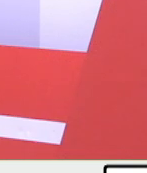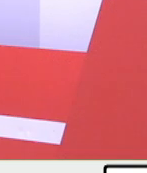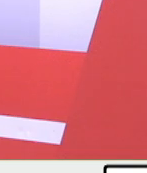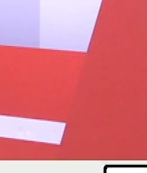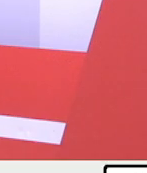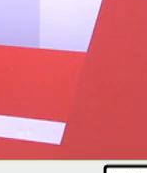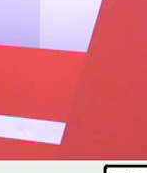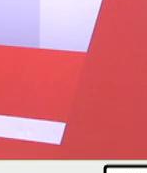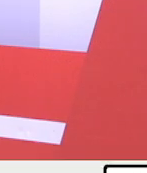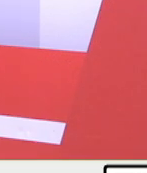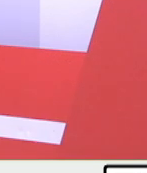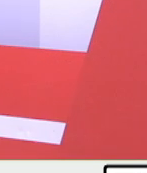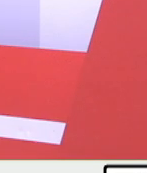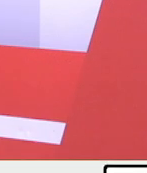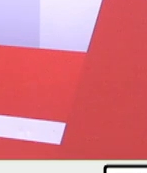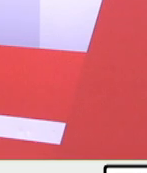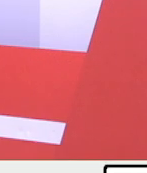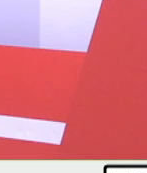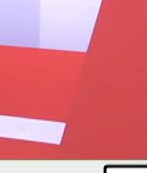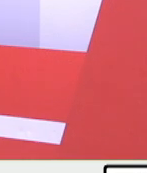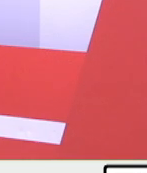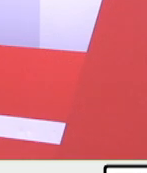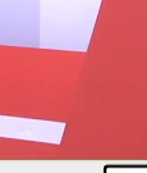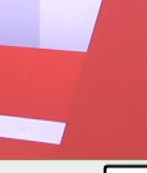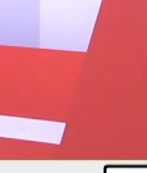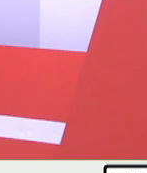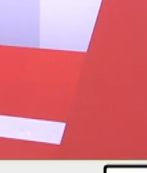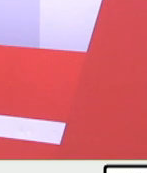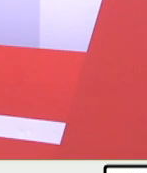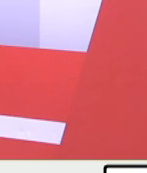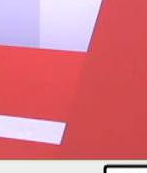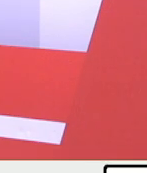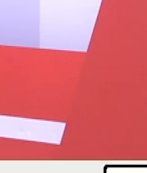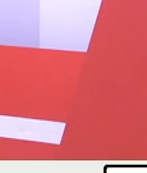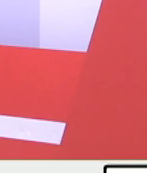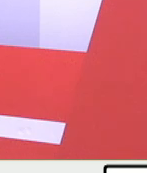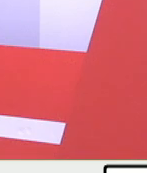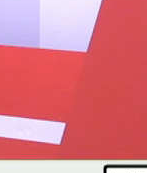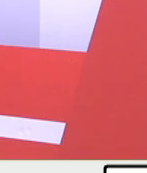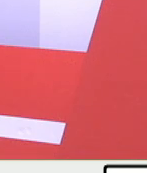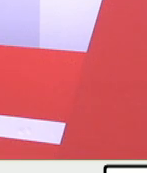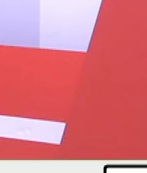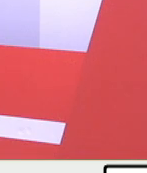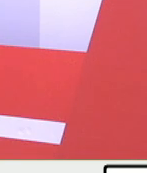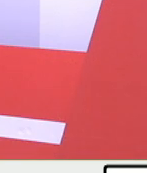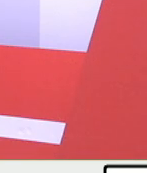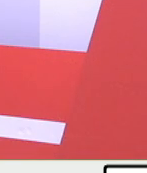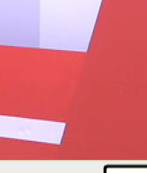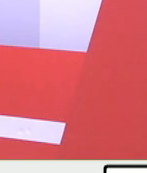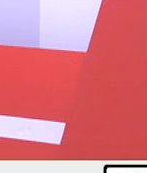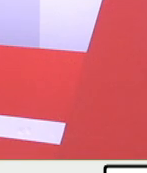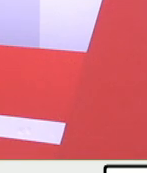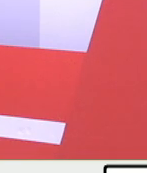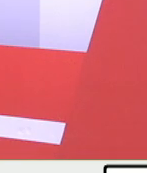na baadhi ya wachuuzi katika tamasha iliyoandaliwa eneo la Karen kwa lengo la kuchanga fedha zitakazotoa msaada wa masomo kwa